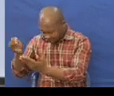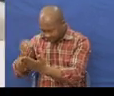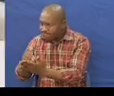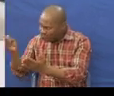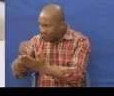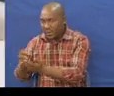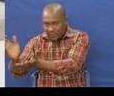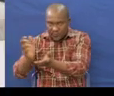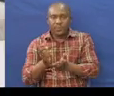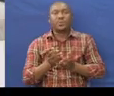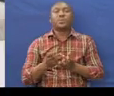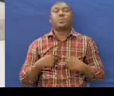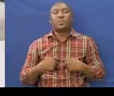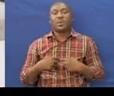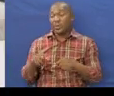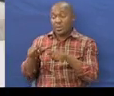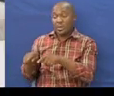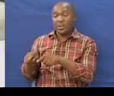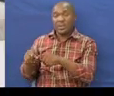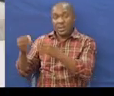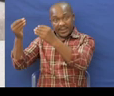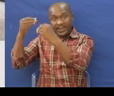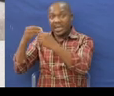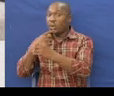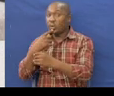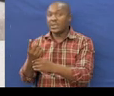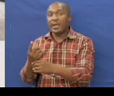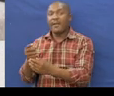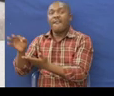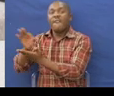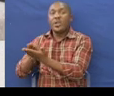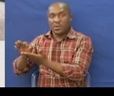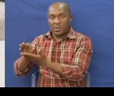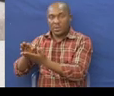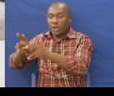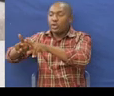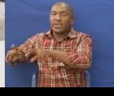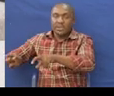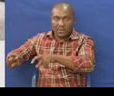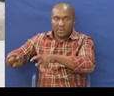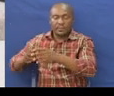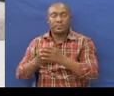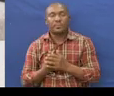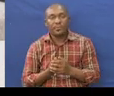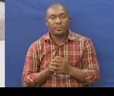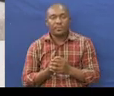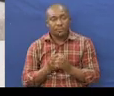originally. So that kind of study, we call it field research. Okay,